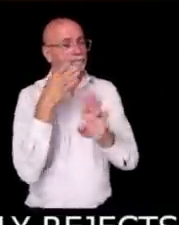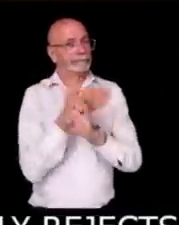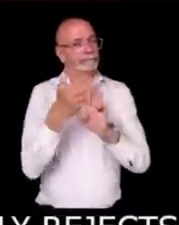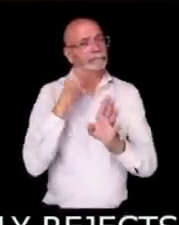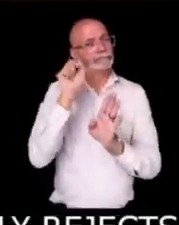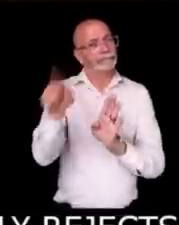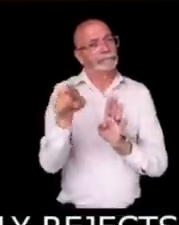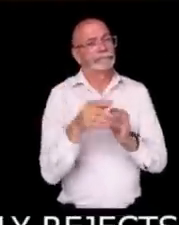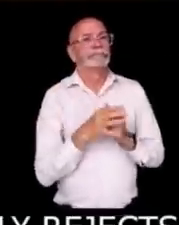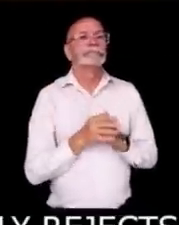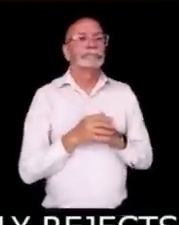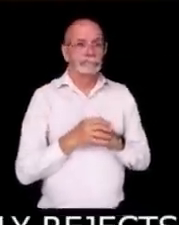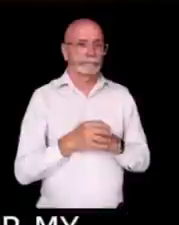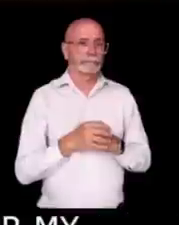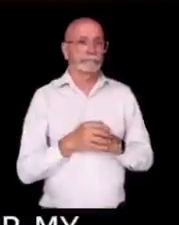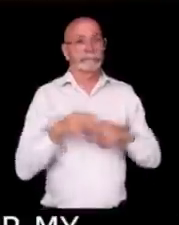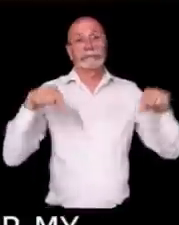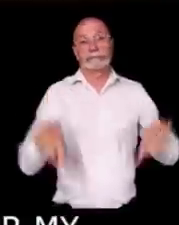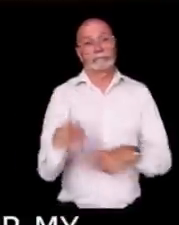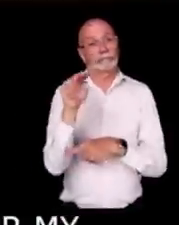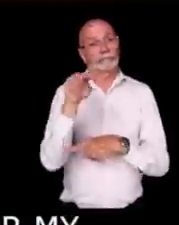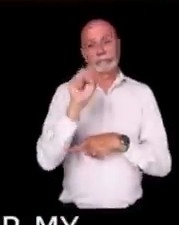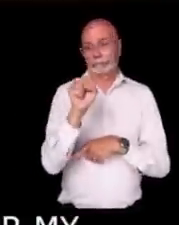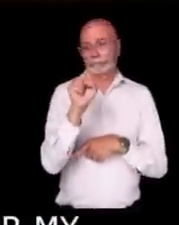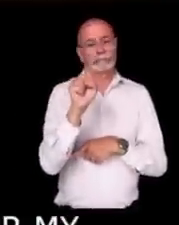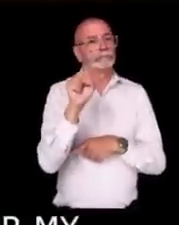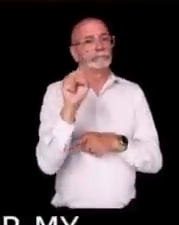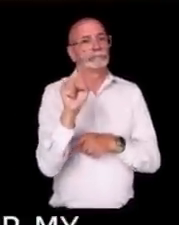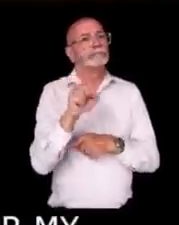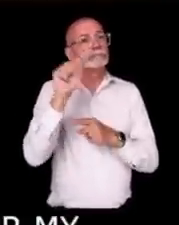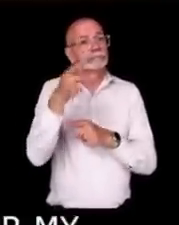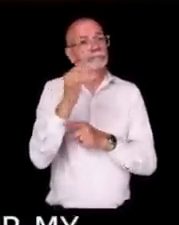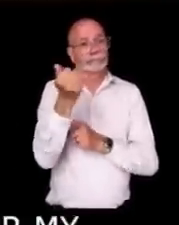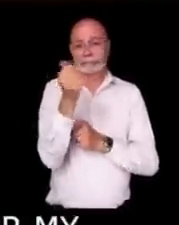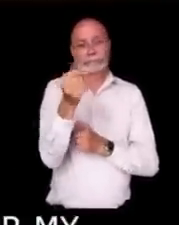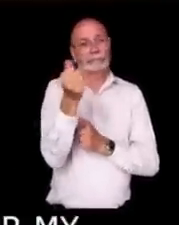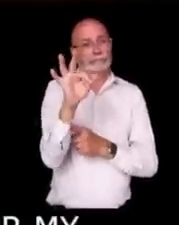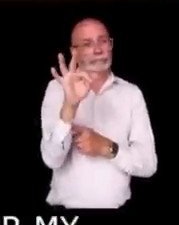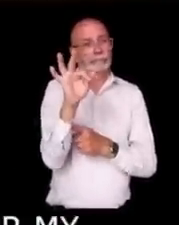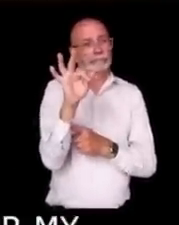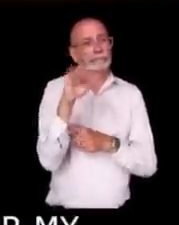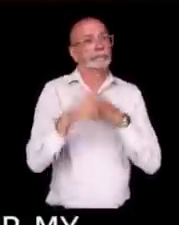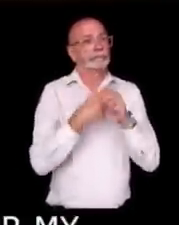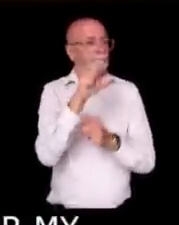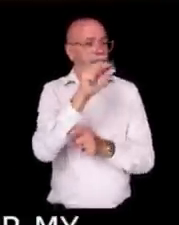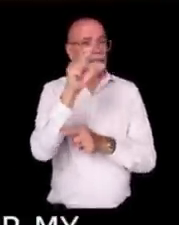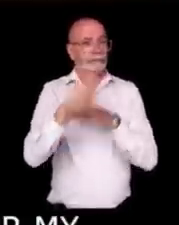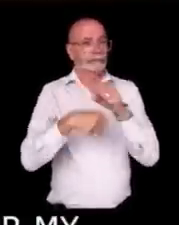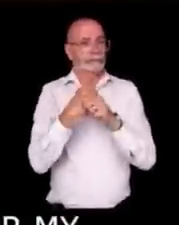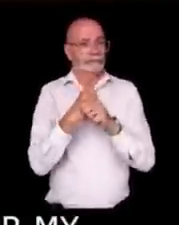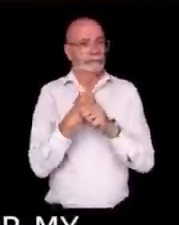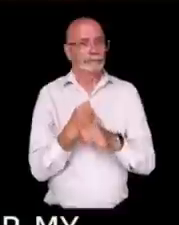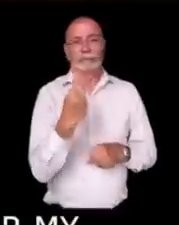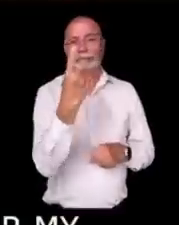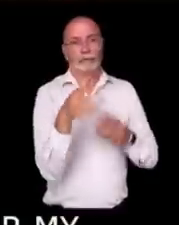had in Nova Scotia on April 18th and 19th, 2020, we had an individual